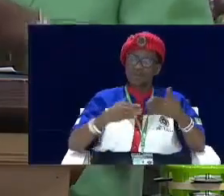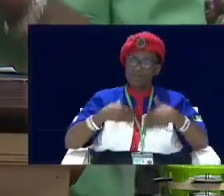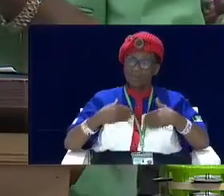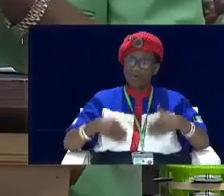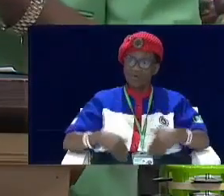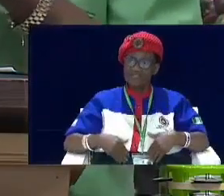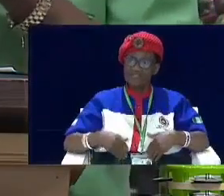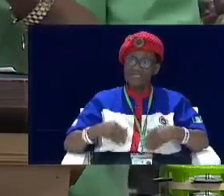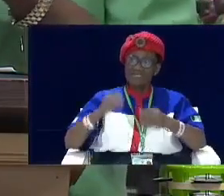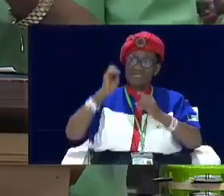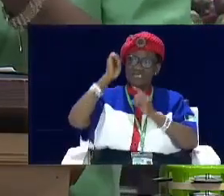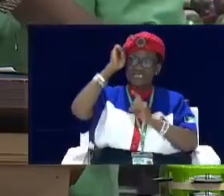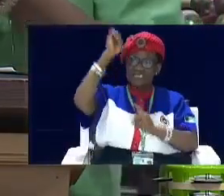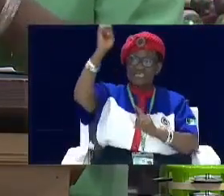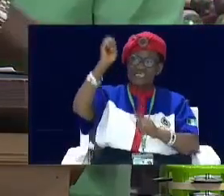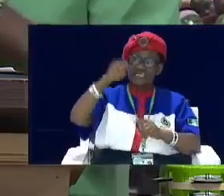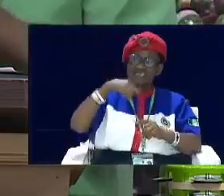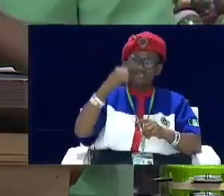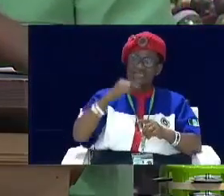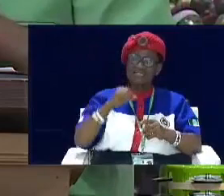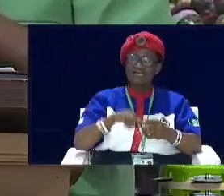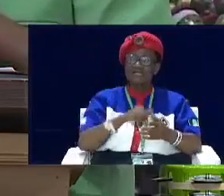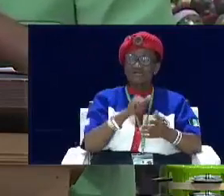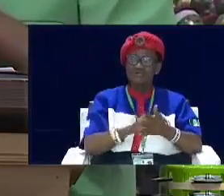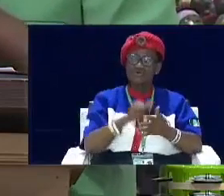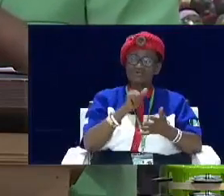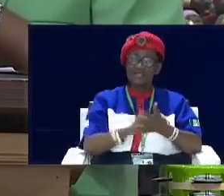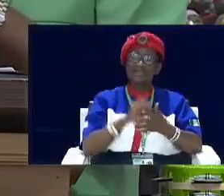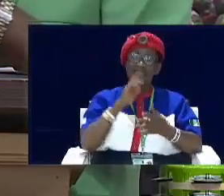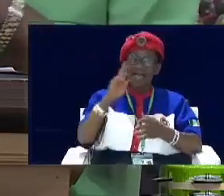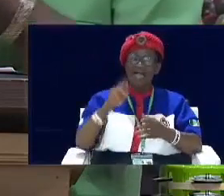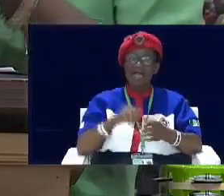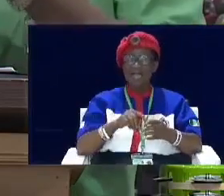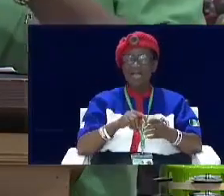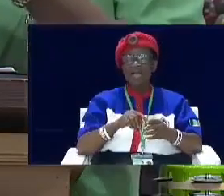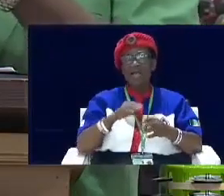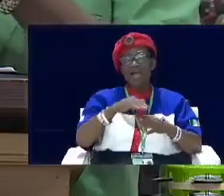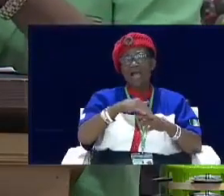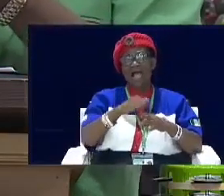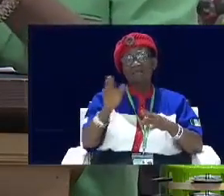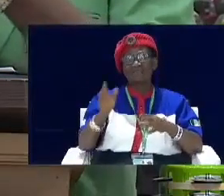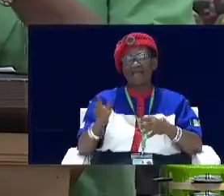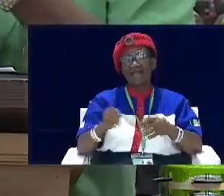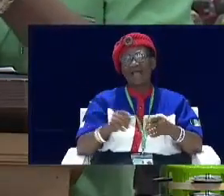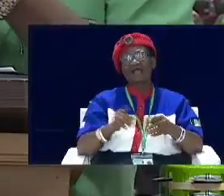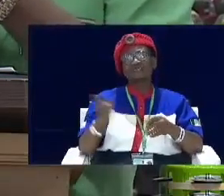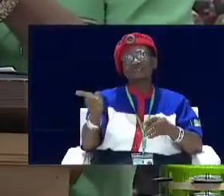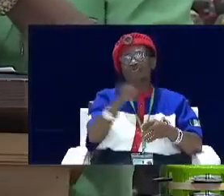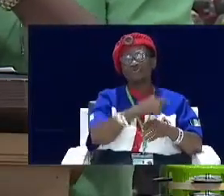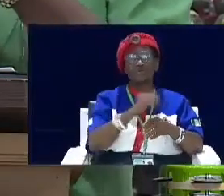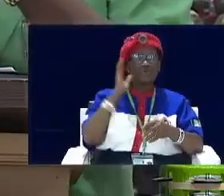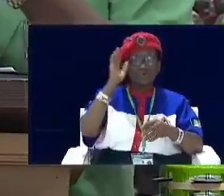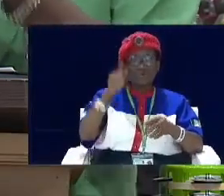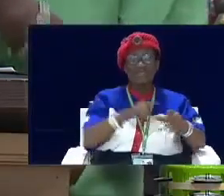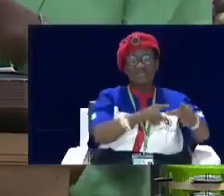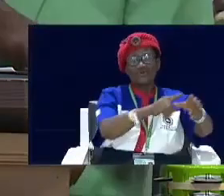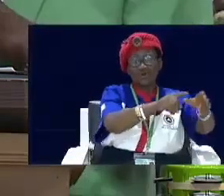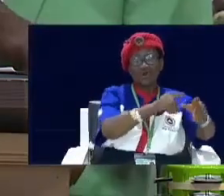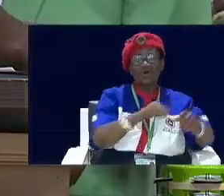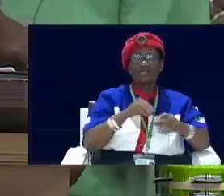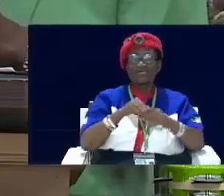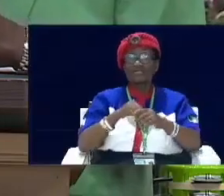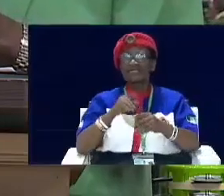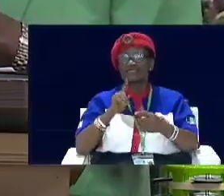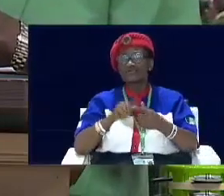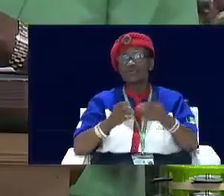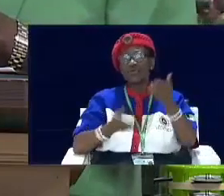He said, those who are pursuing you. Okay, I want you one layer. We run into a barricade of fire.